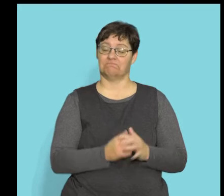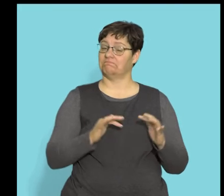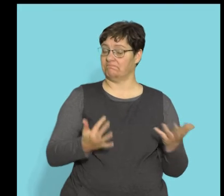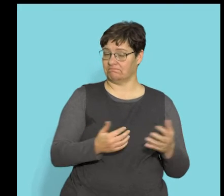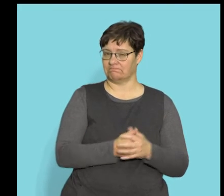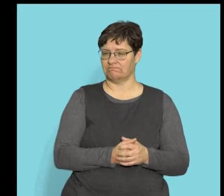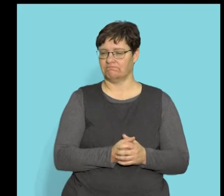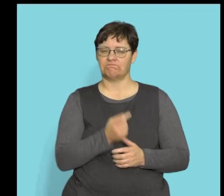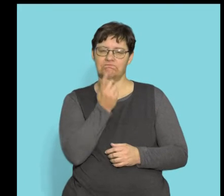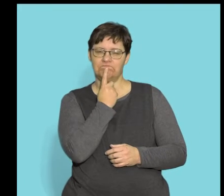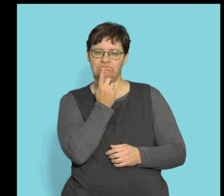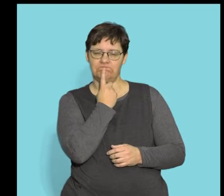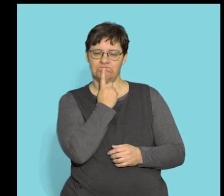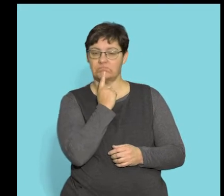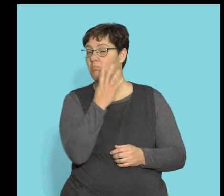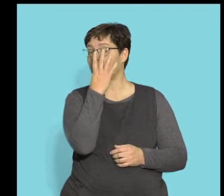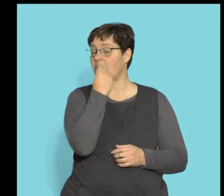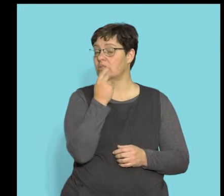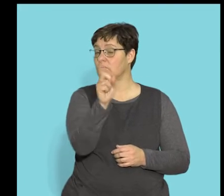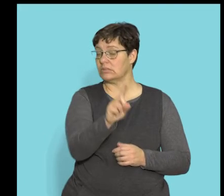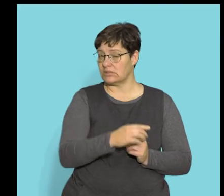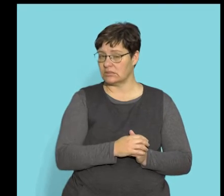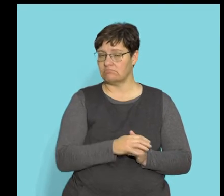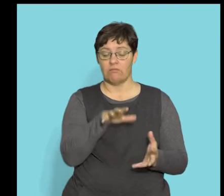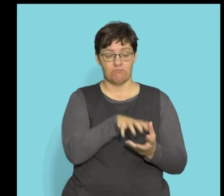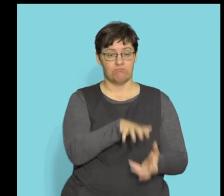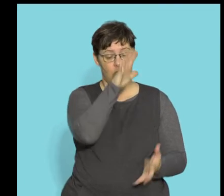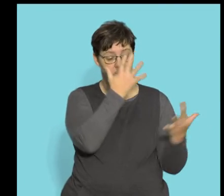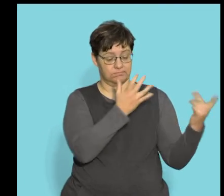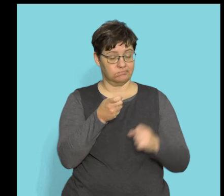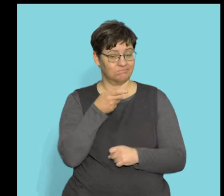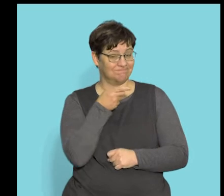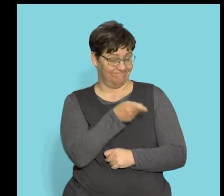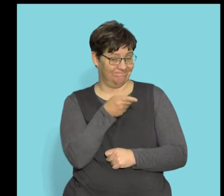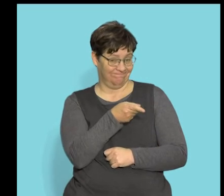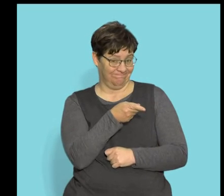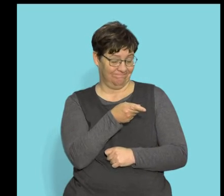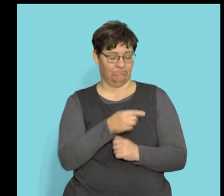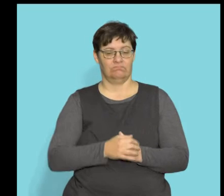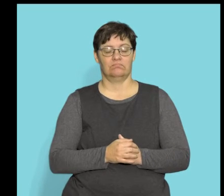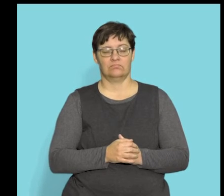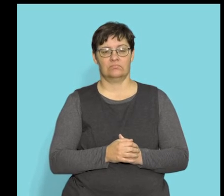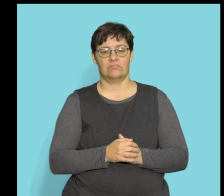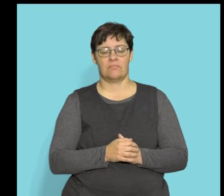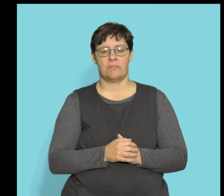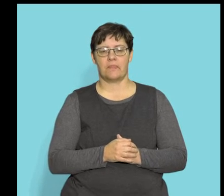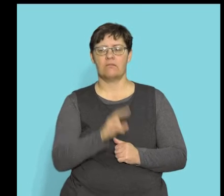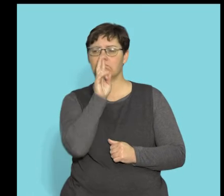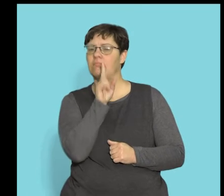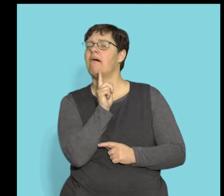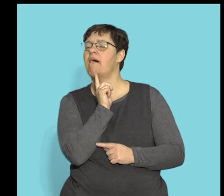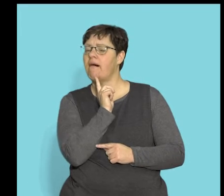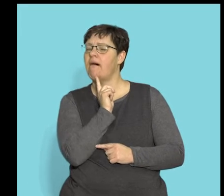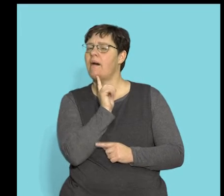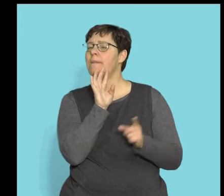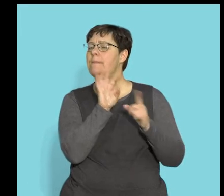So we have been asked to determine the volume of this specific figure. If we have a look, we can see